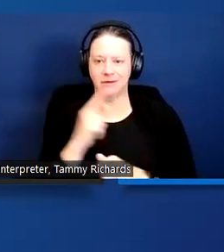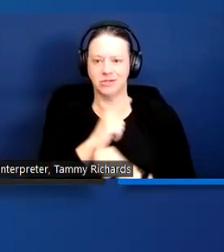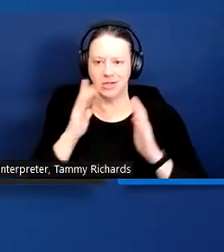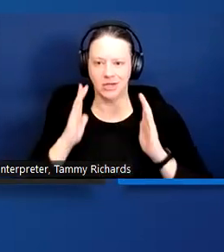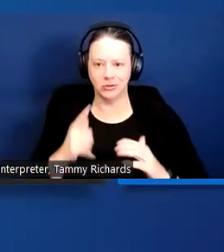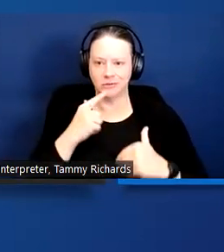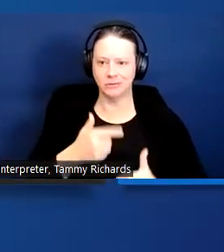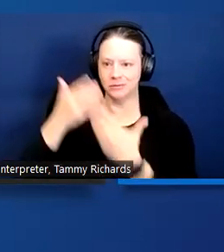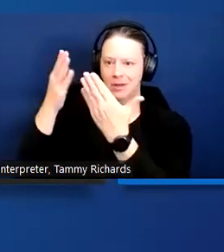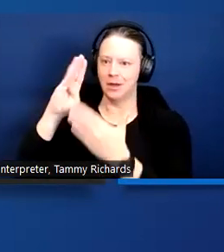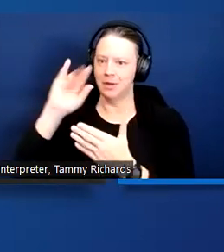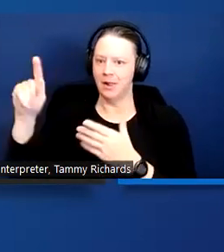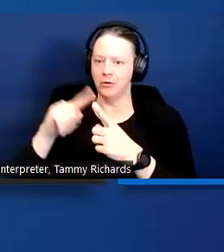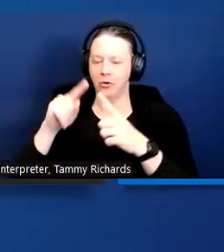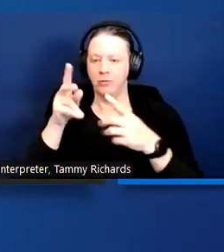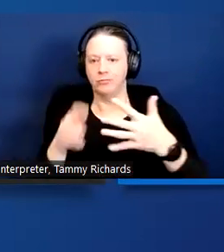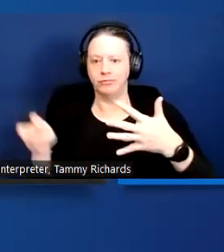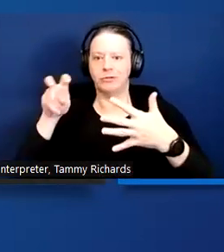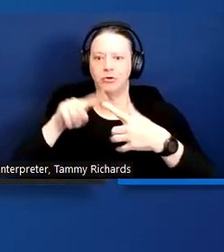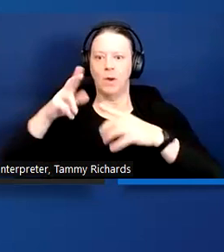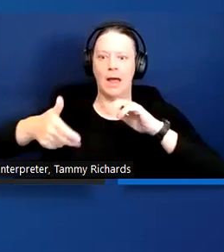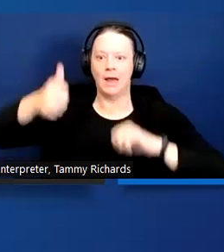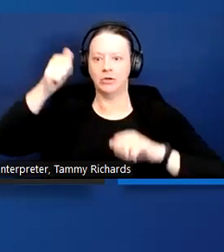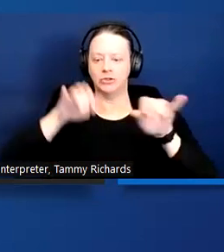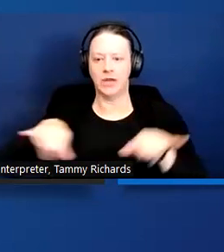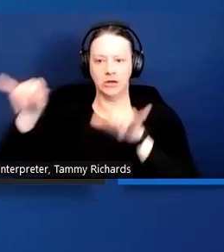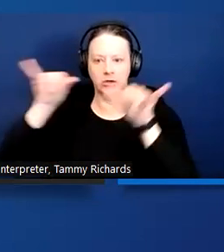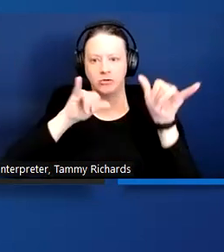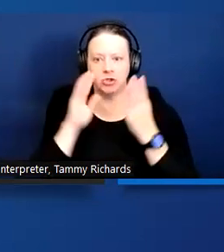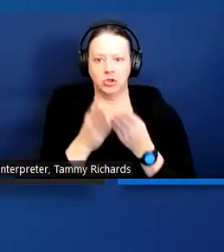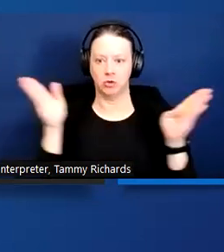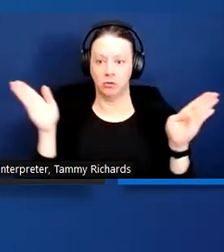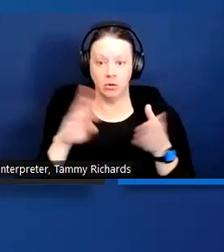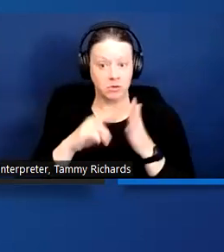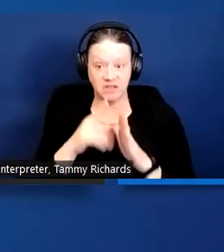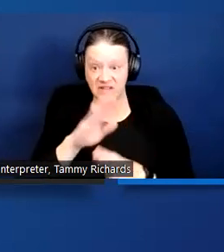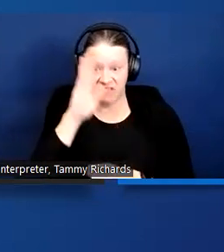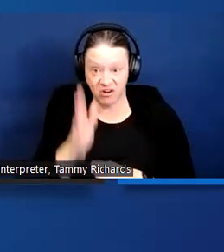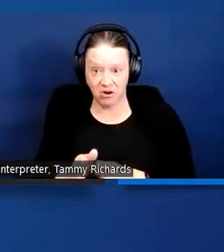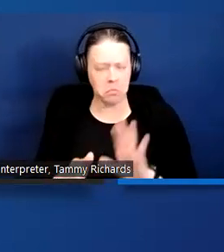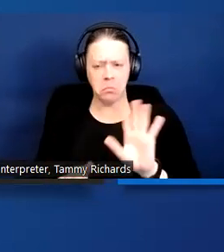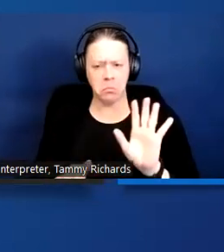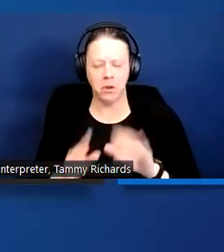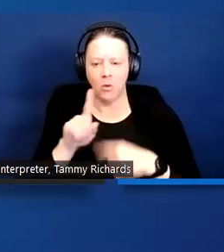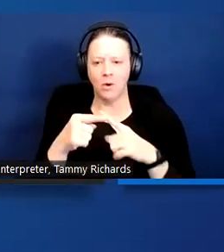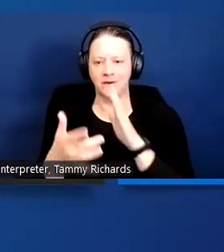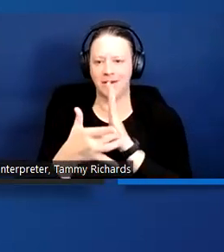higher standards across the board. It doesn't mean it's not going to happen at some point. As technology